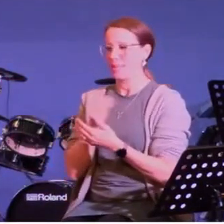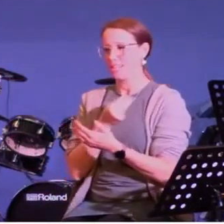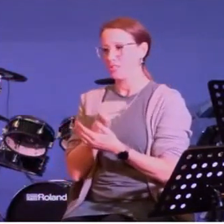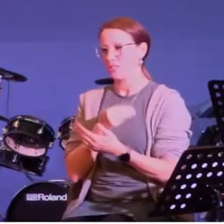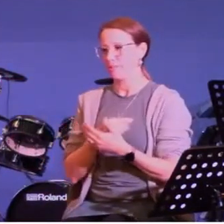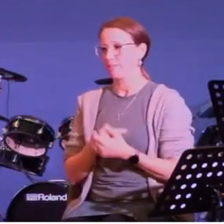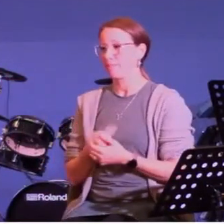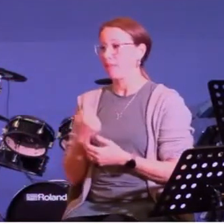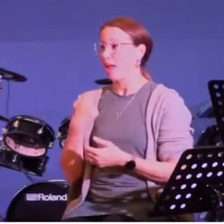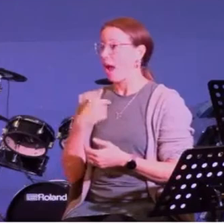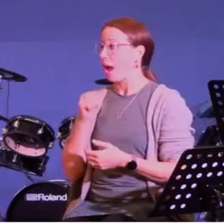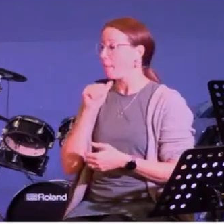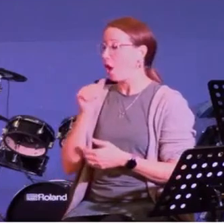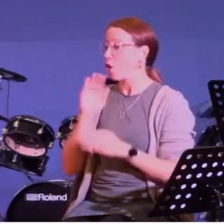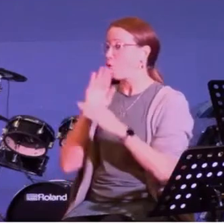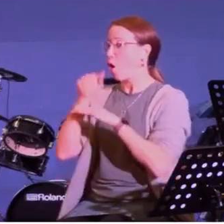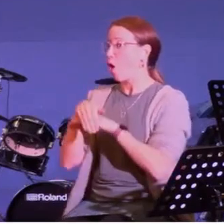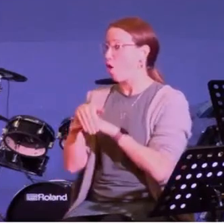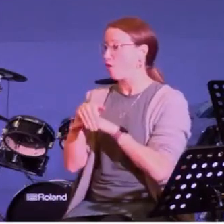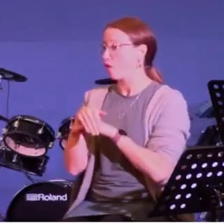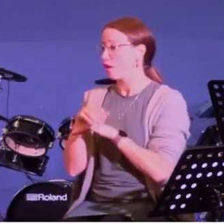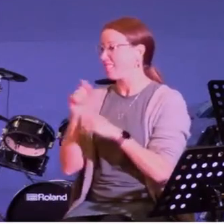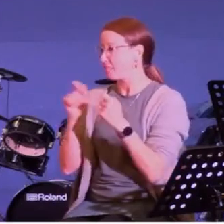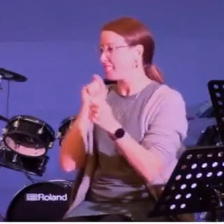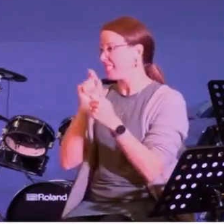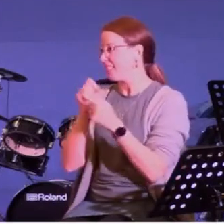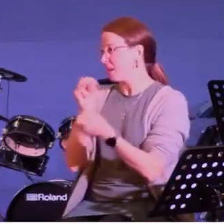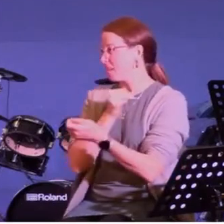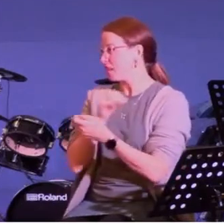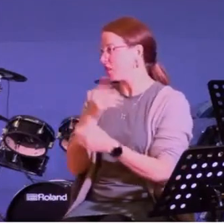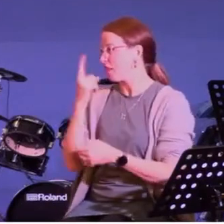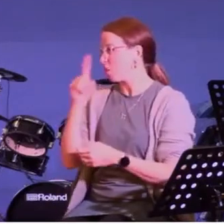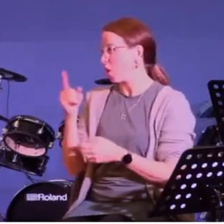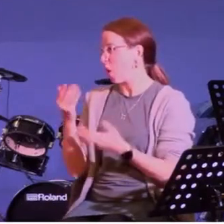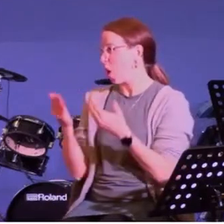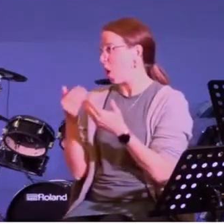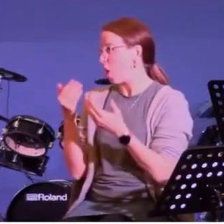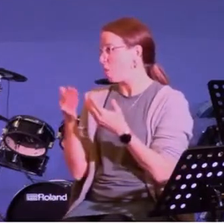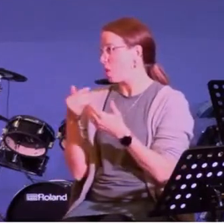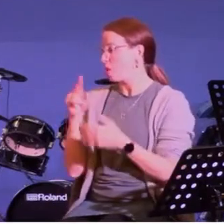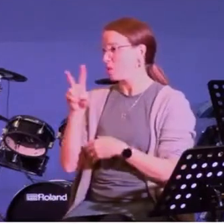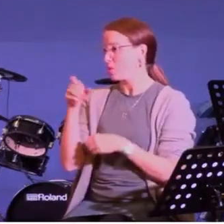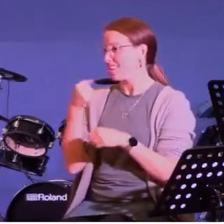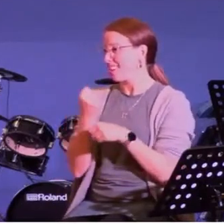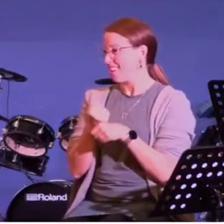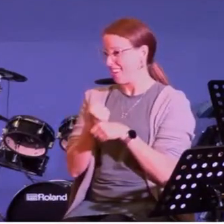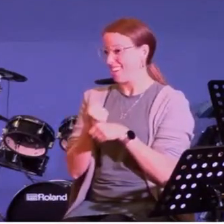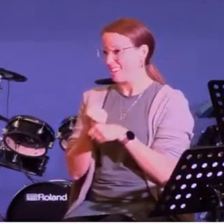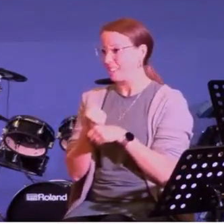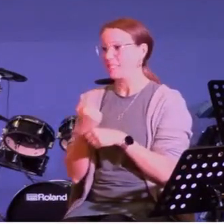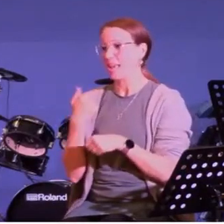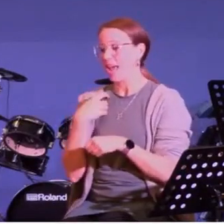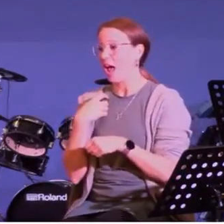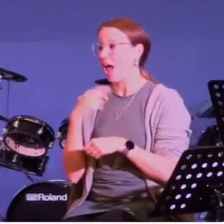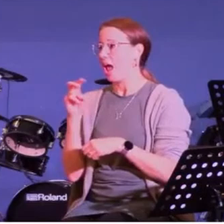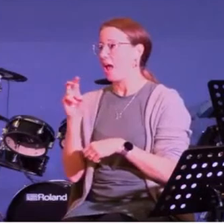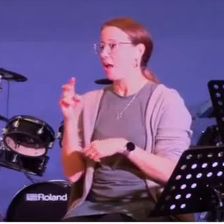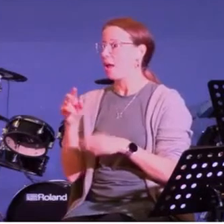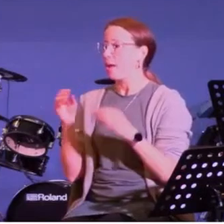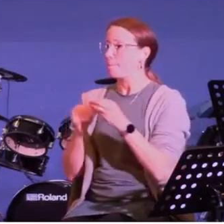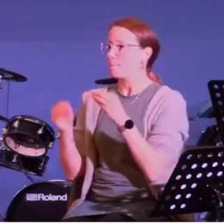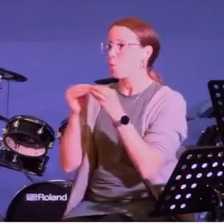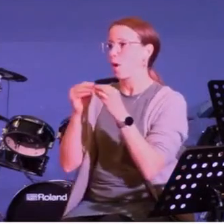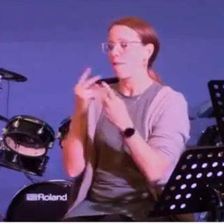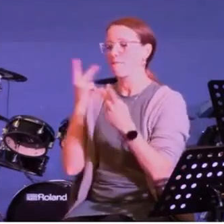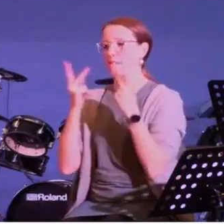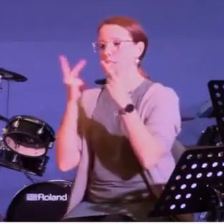not overseen a specific ministry for almost a year and 2 years now. It has been really rad, actually, just to do more visitation, to connect with people and do things.